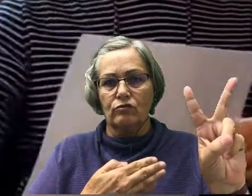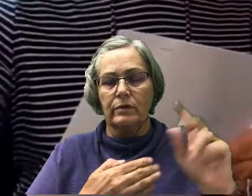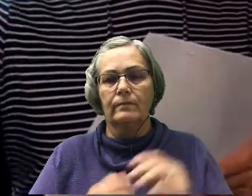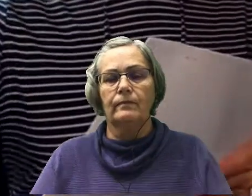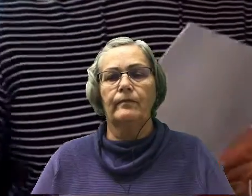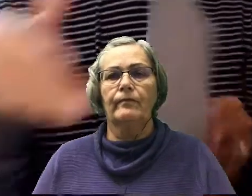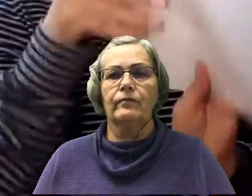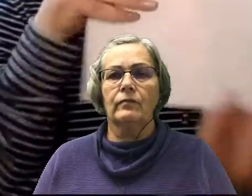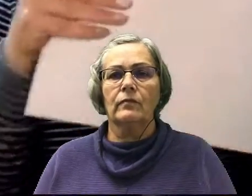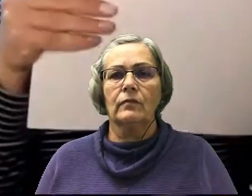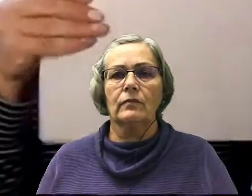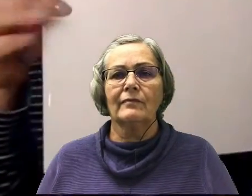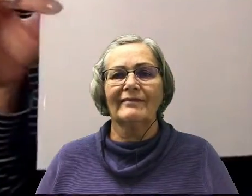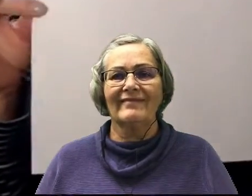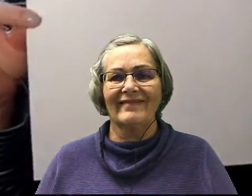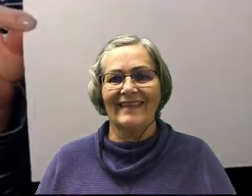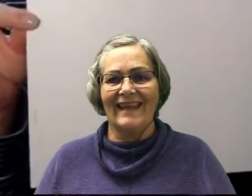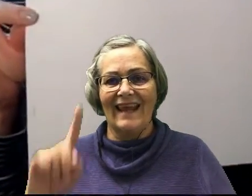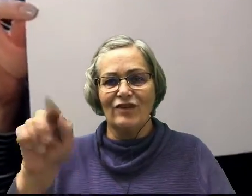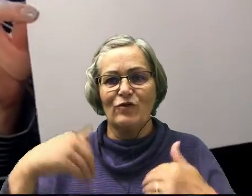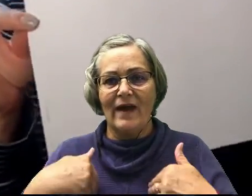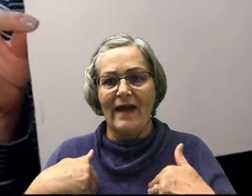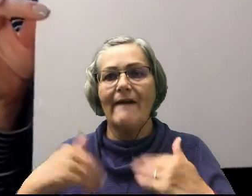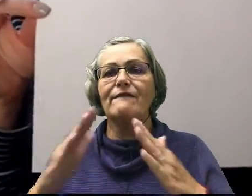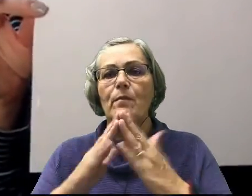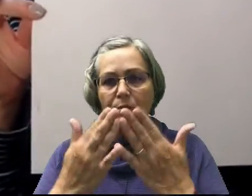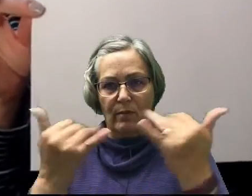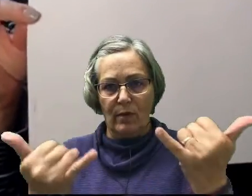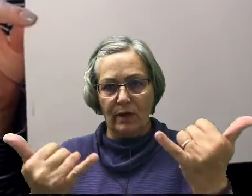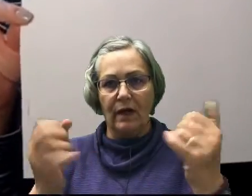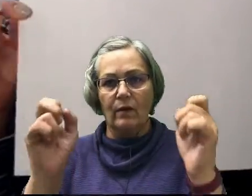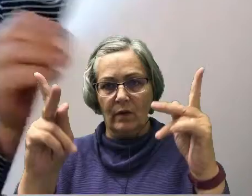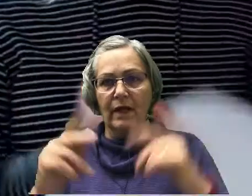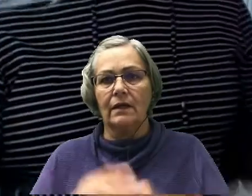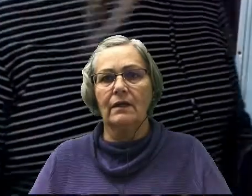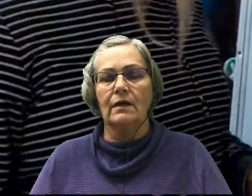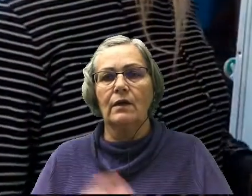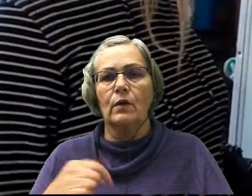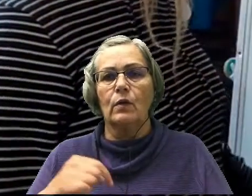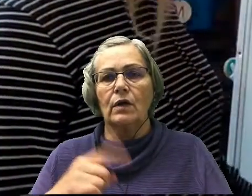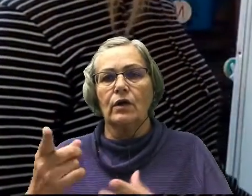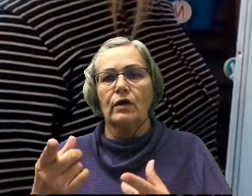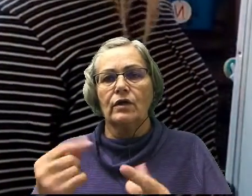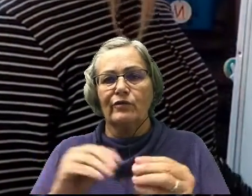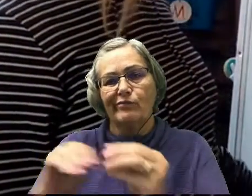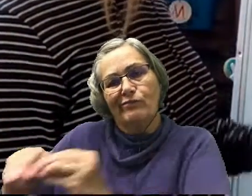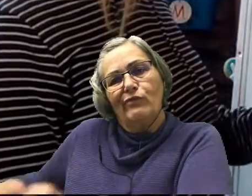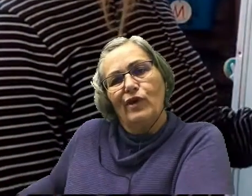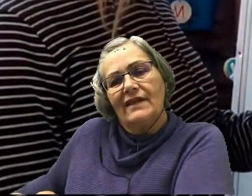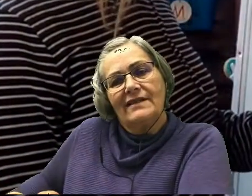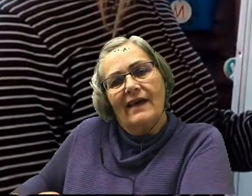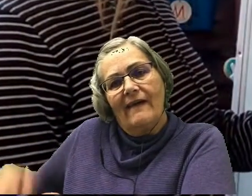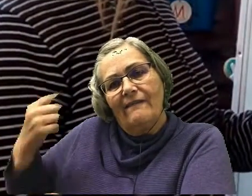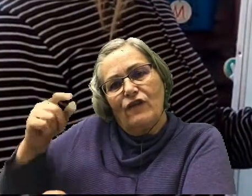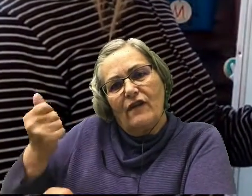end, and there you have a book, okay? We're going to set that aside for just a